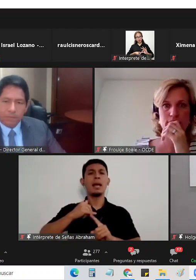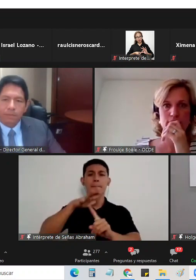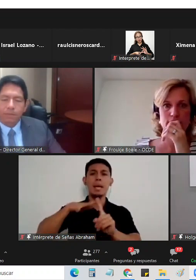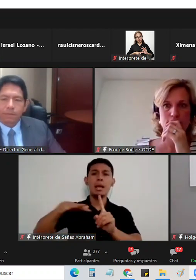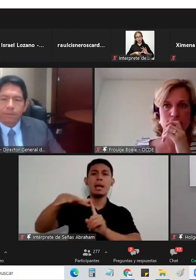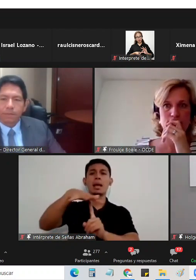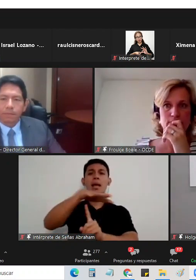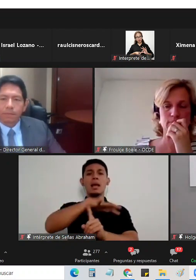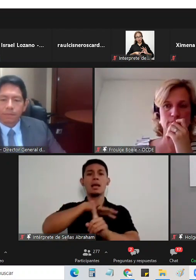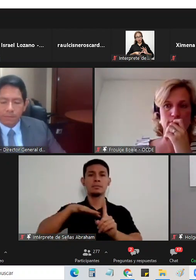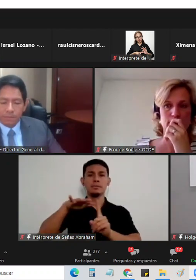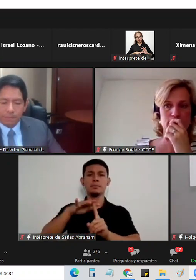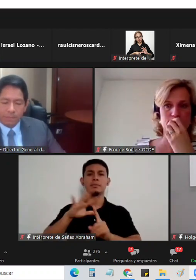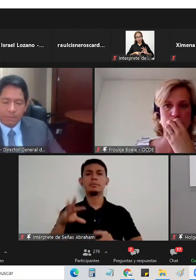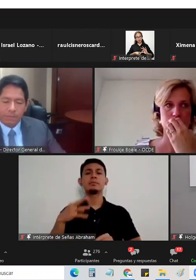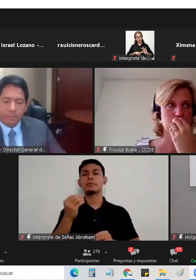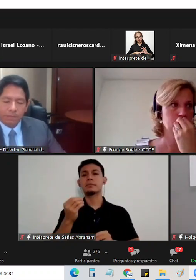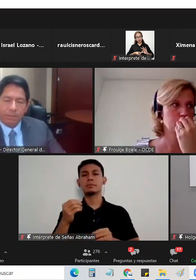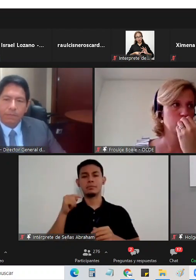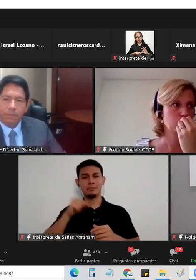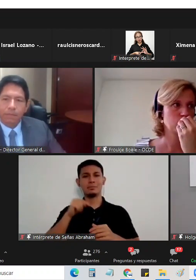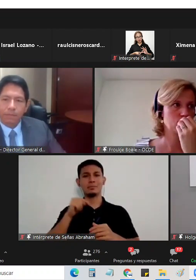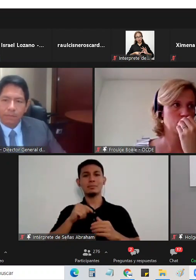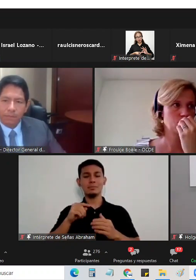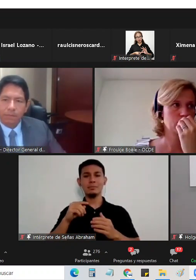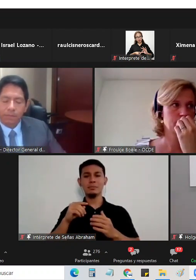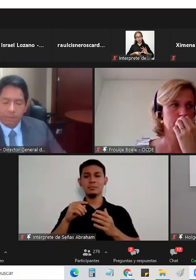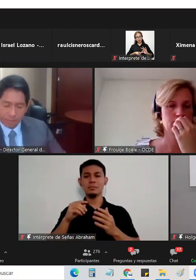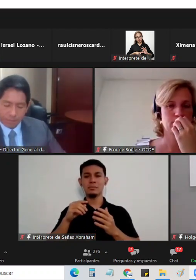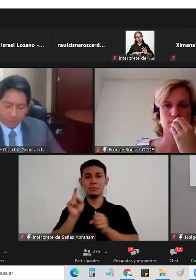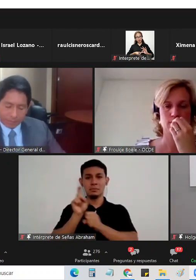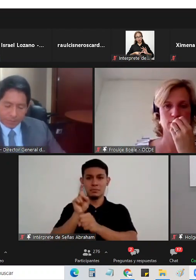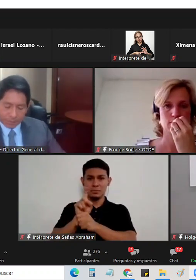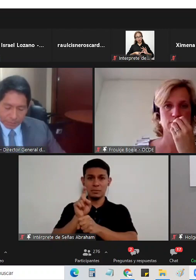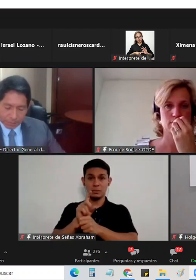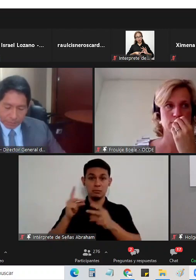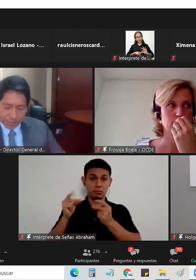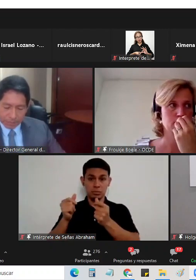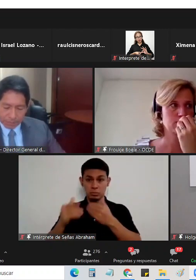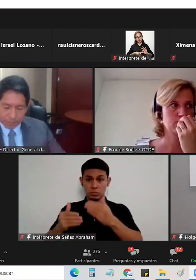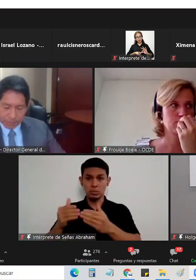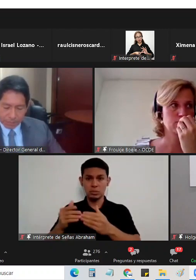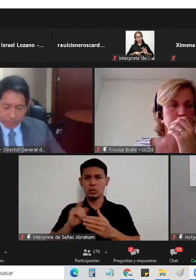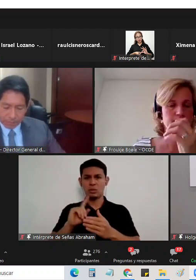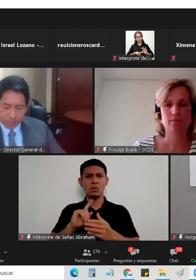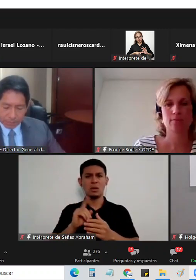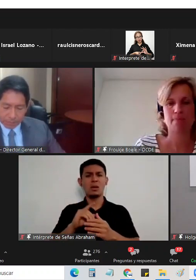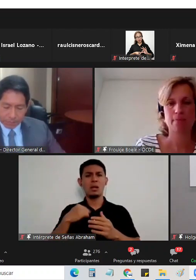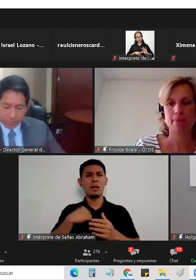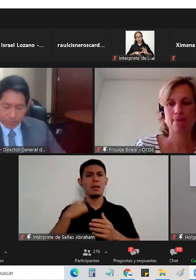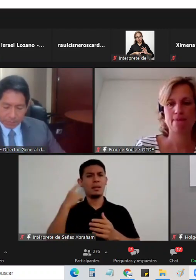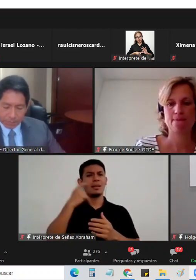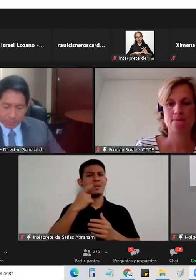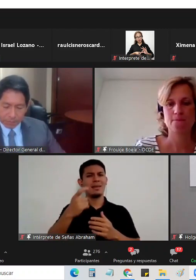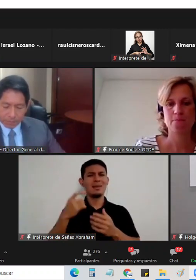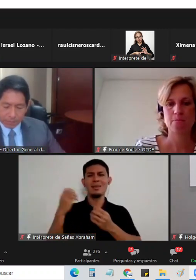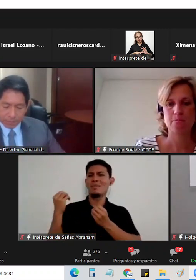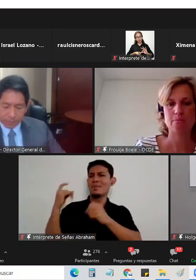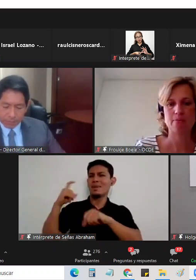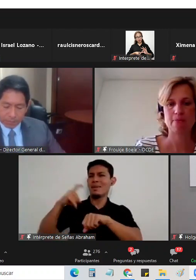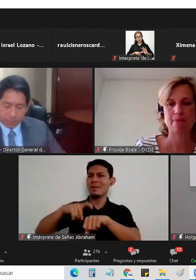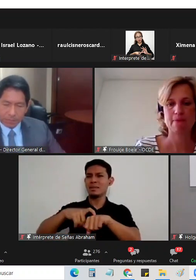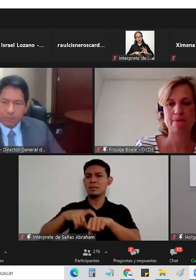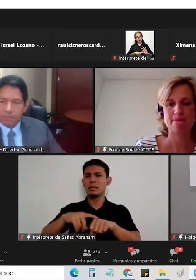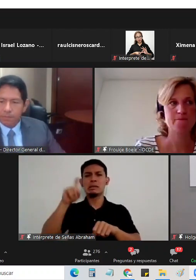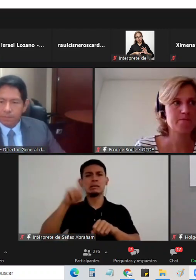environment especially because building capabilities is not automatic and in many times it